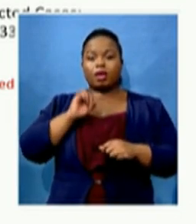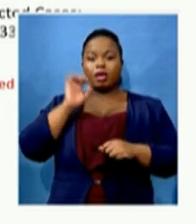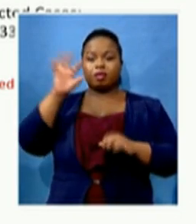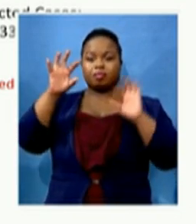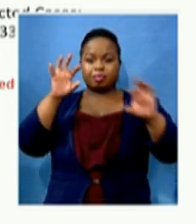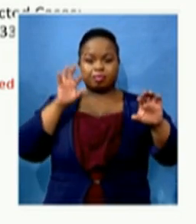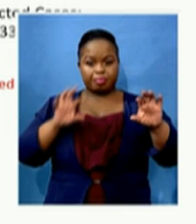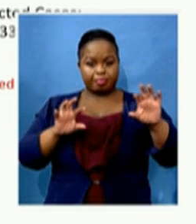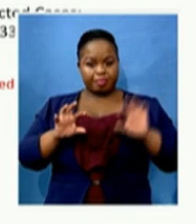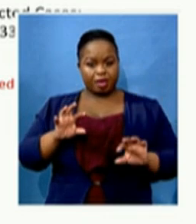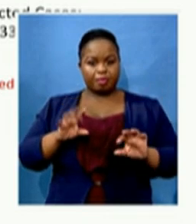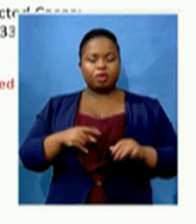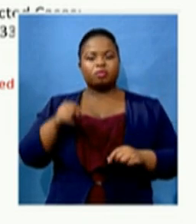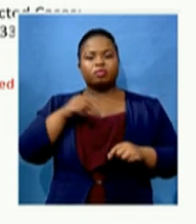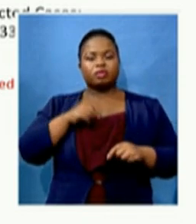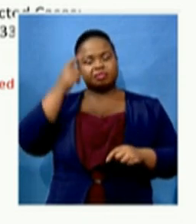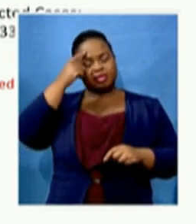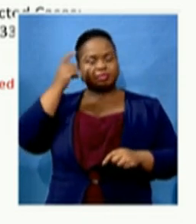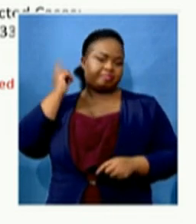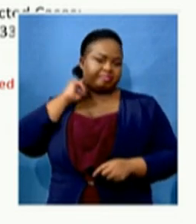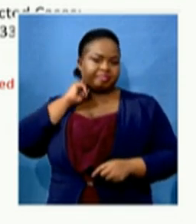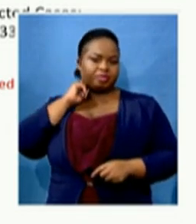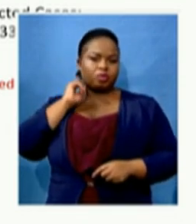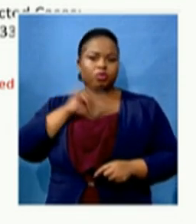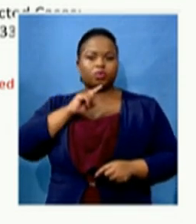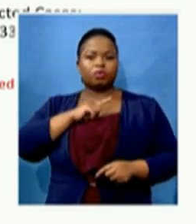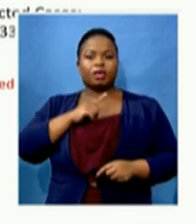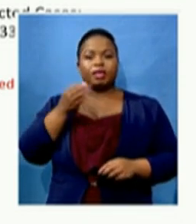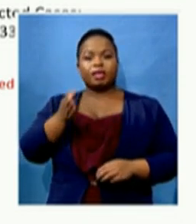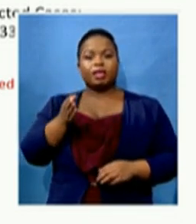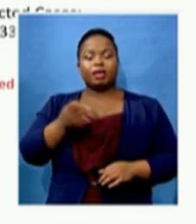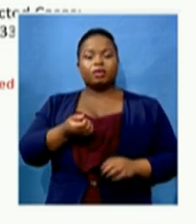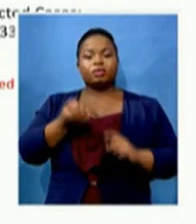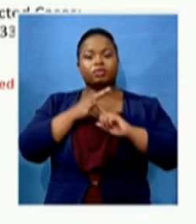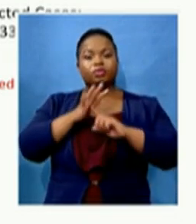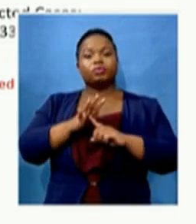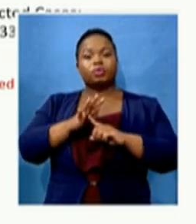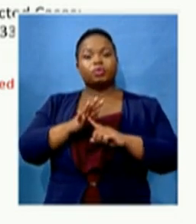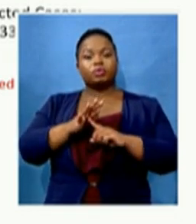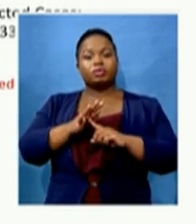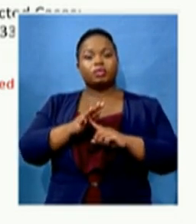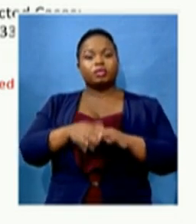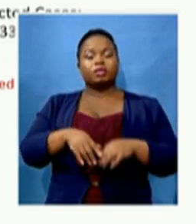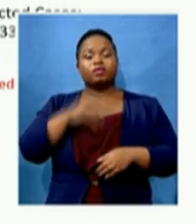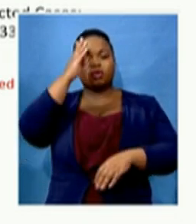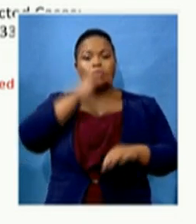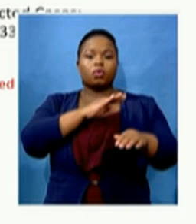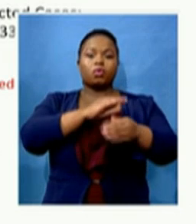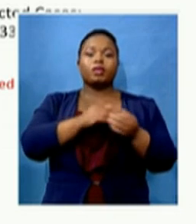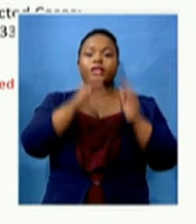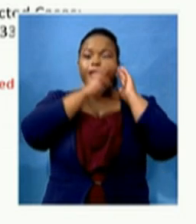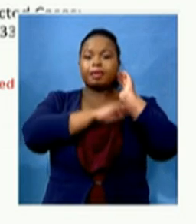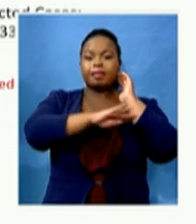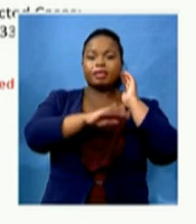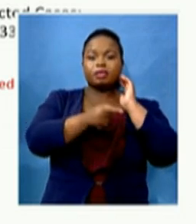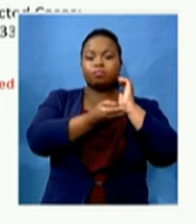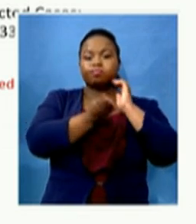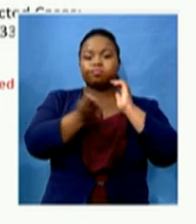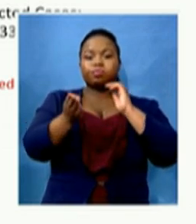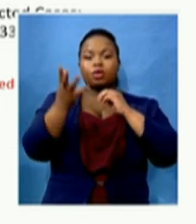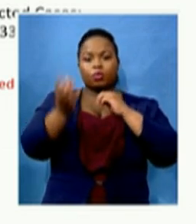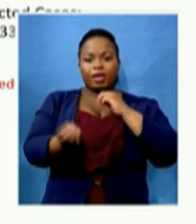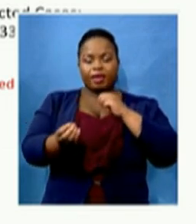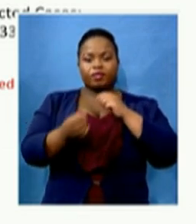the symptomatic cases, the beds currently in use, and then the cumulative deaths, but these are not the number of cases that we expect